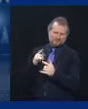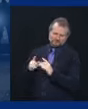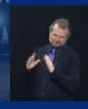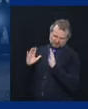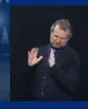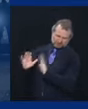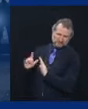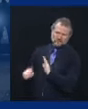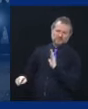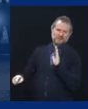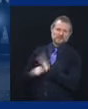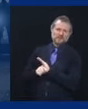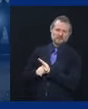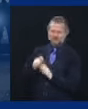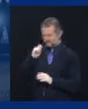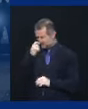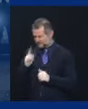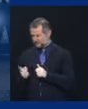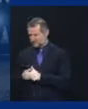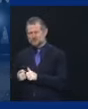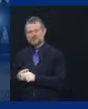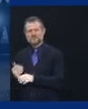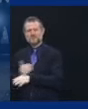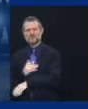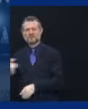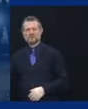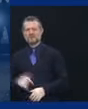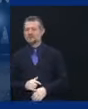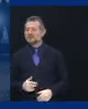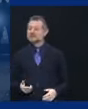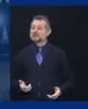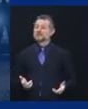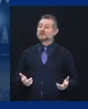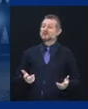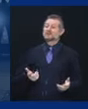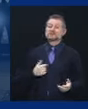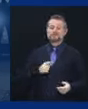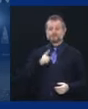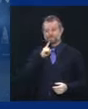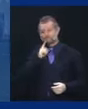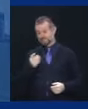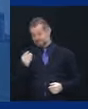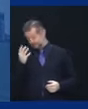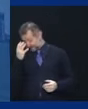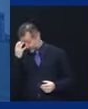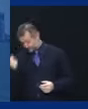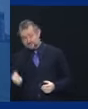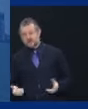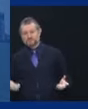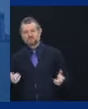It is just the basic common sense and realizing the lesson of last year.